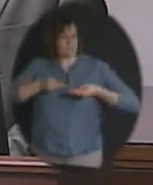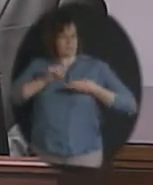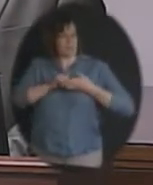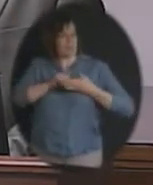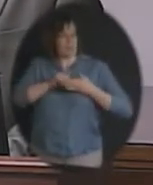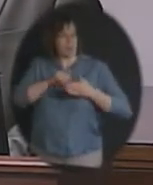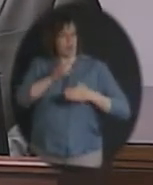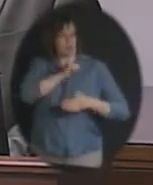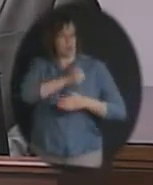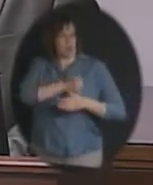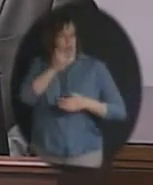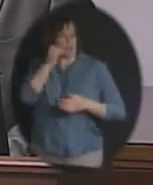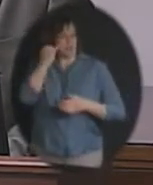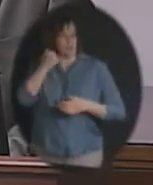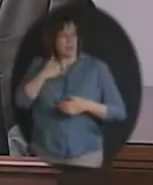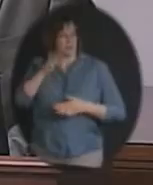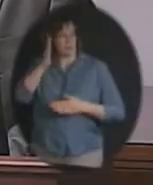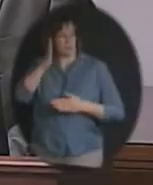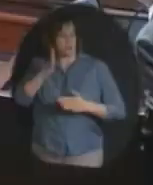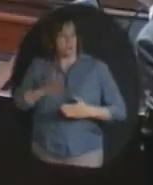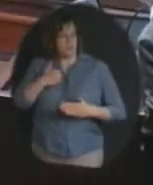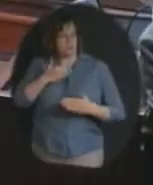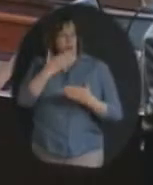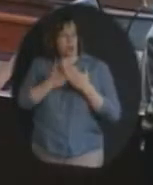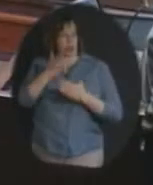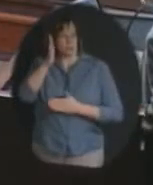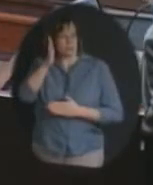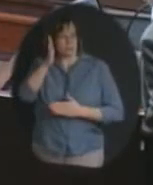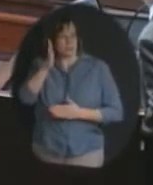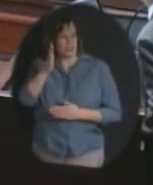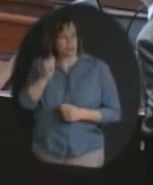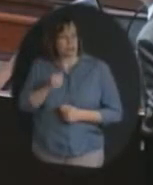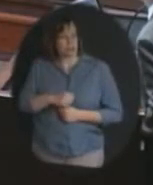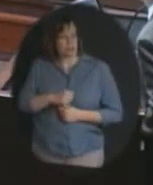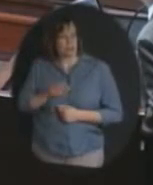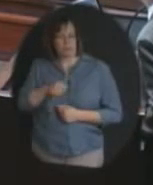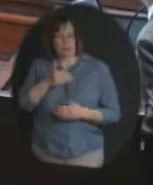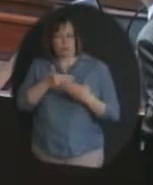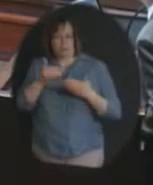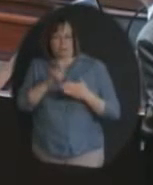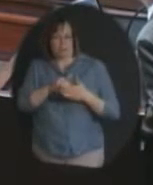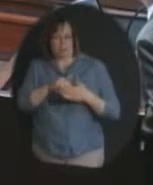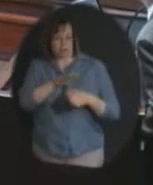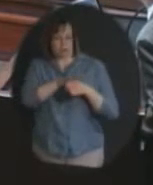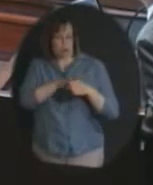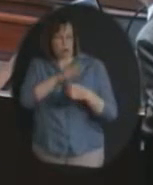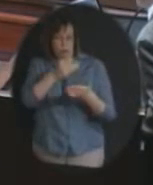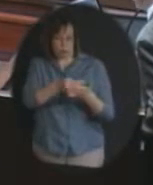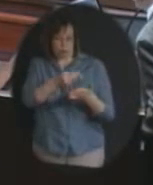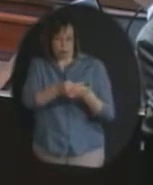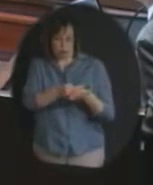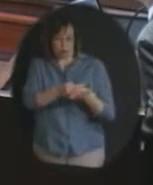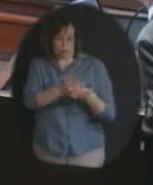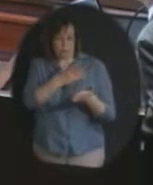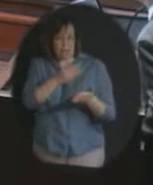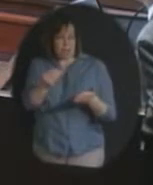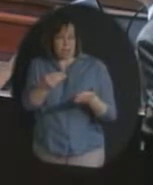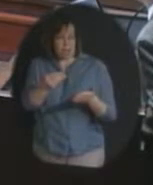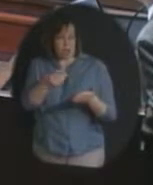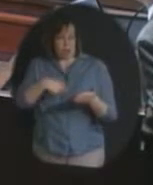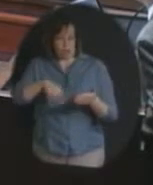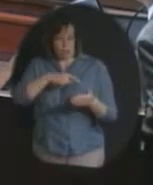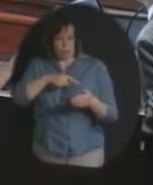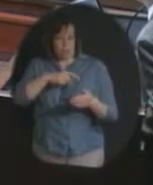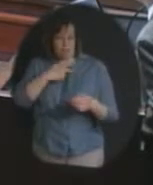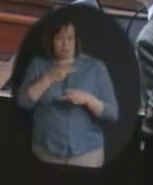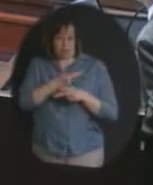they would if we have a good presentation. And the other thing is that these are local dollars. And as we have